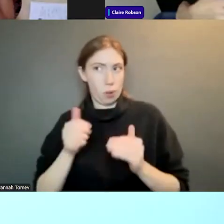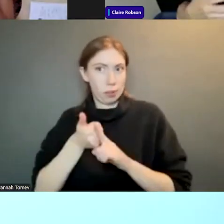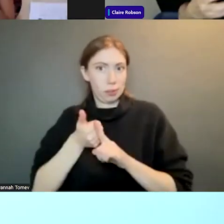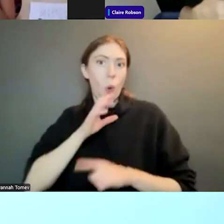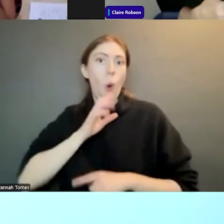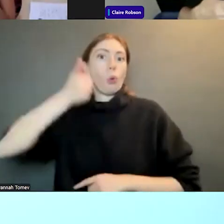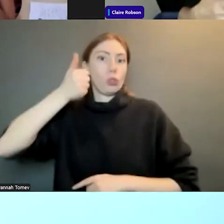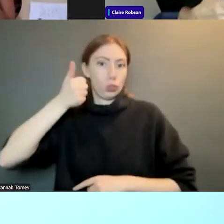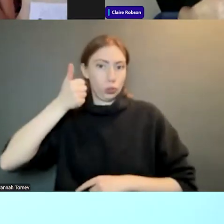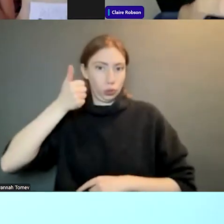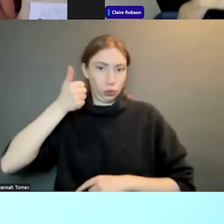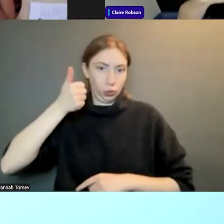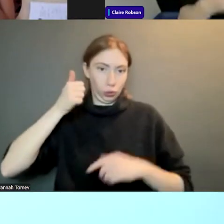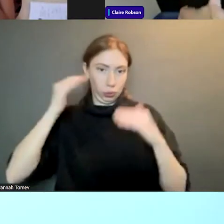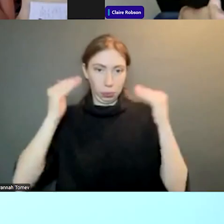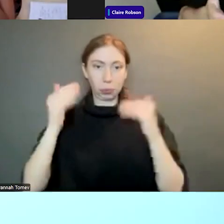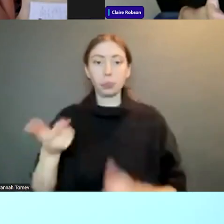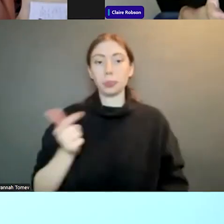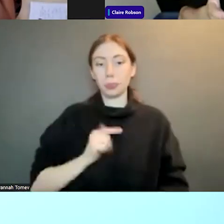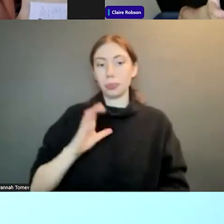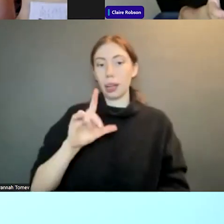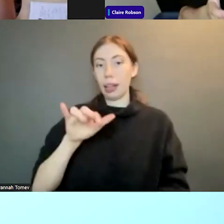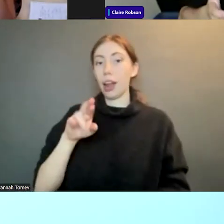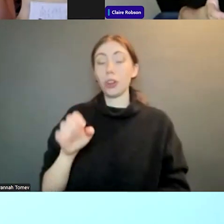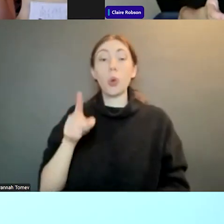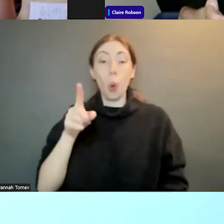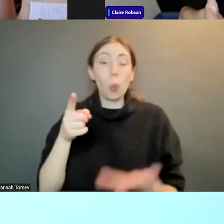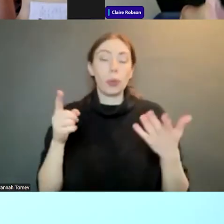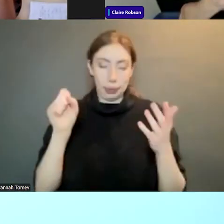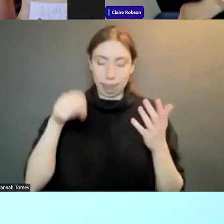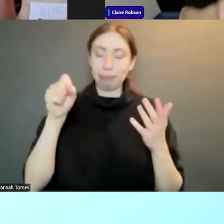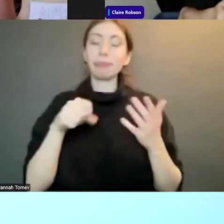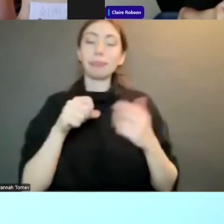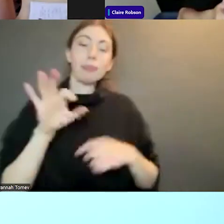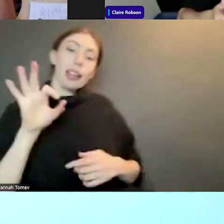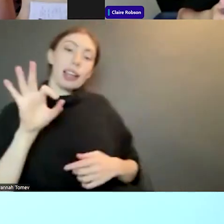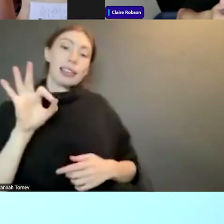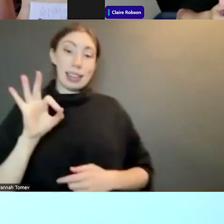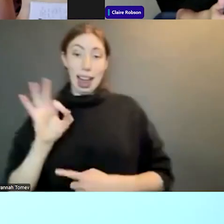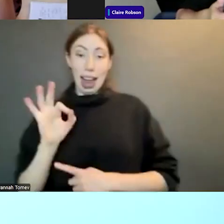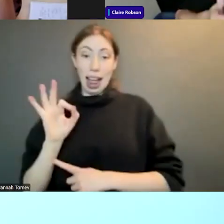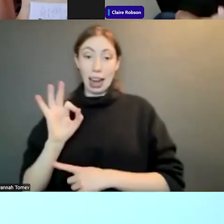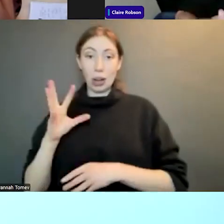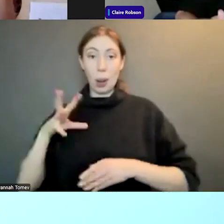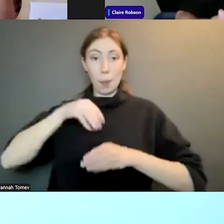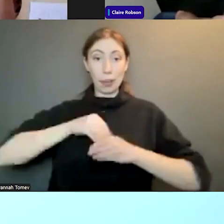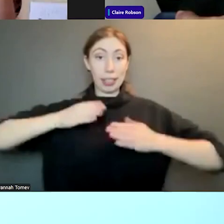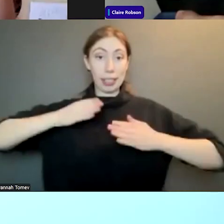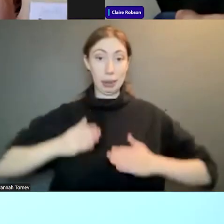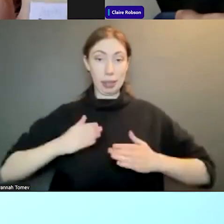the participants were random in that they were just the people that we could